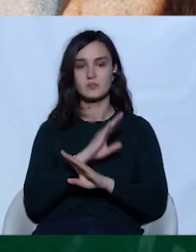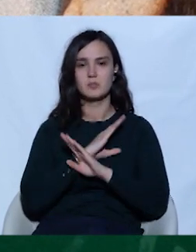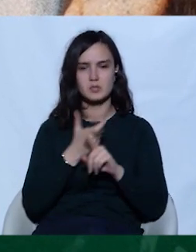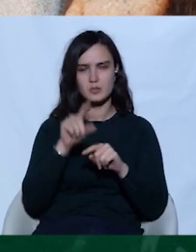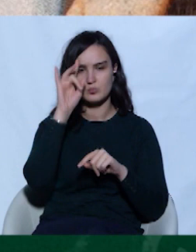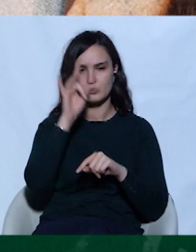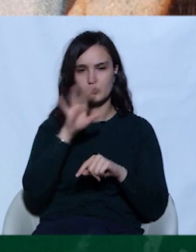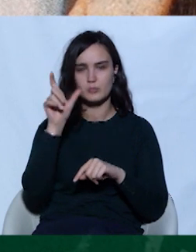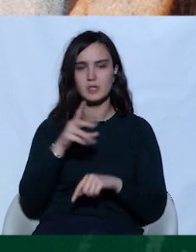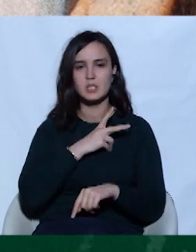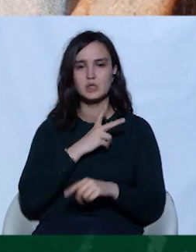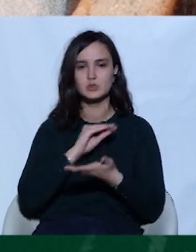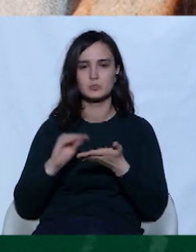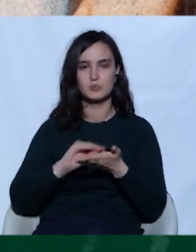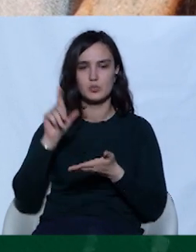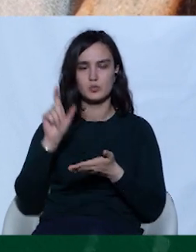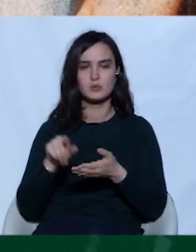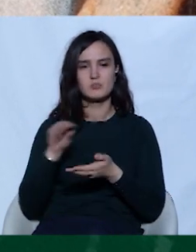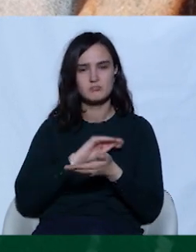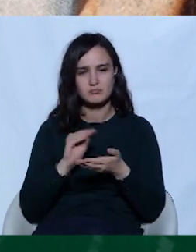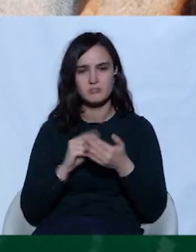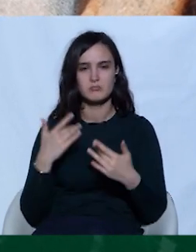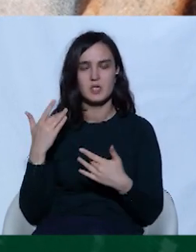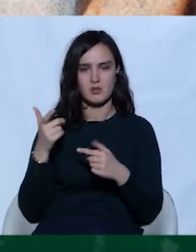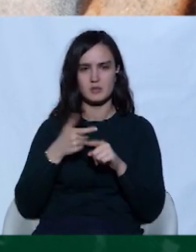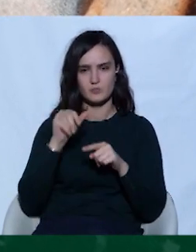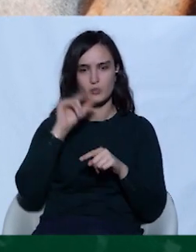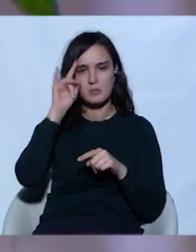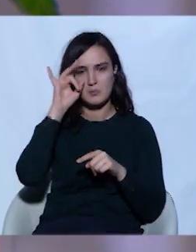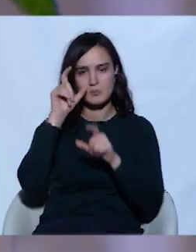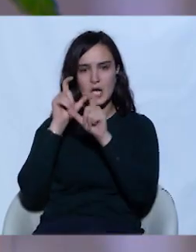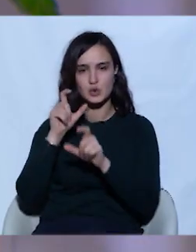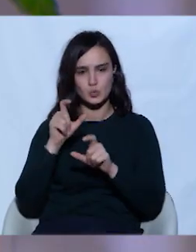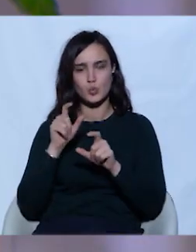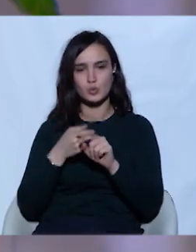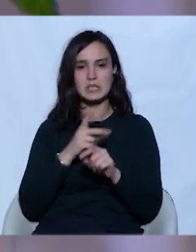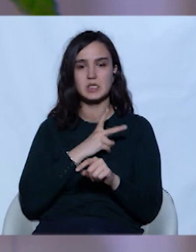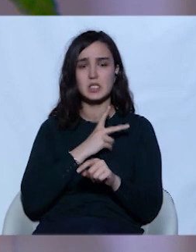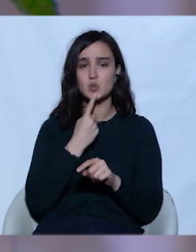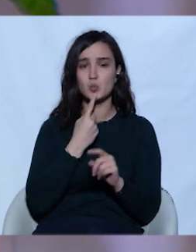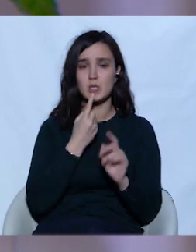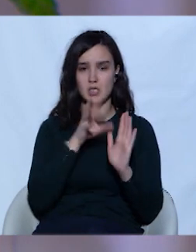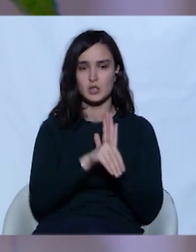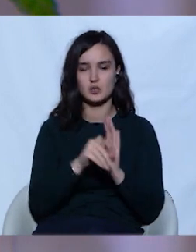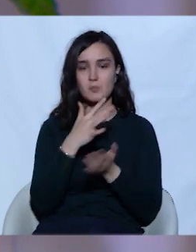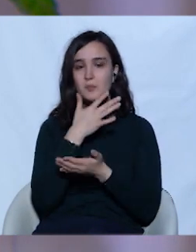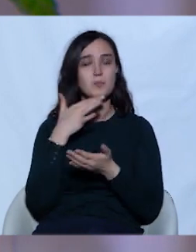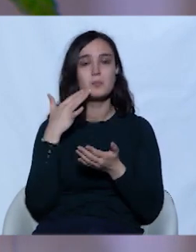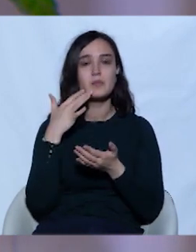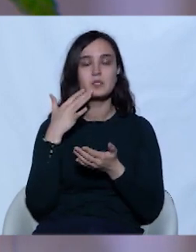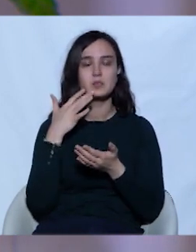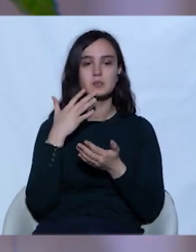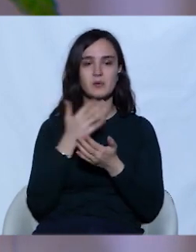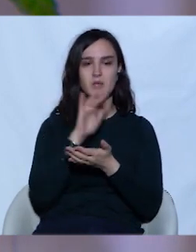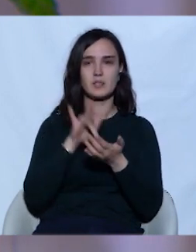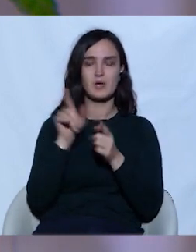in 1817. She, interestingly, she had to publish her books anonymously because women